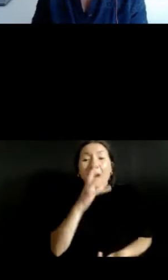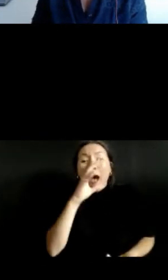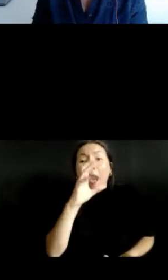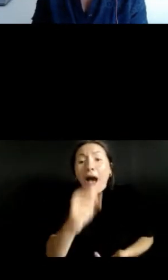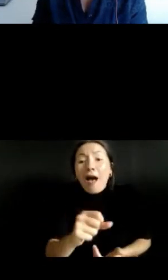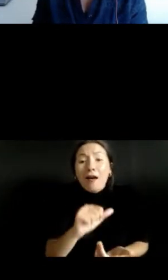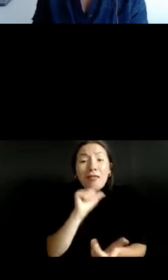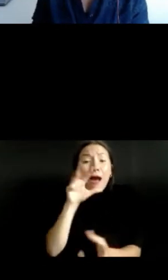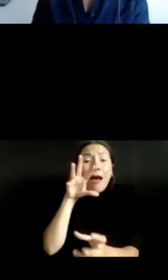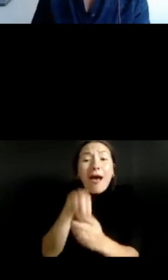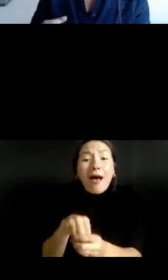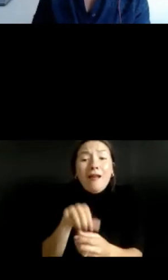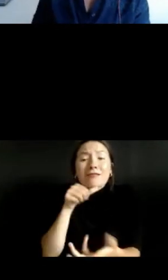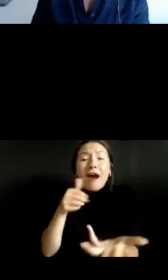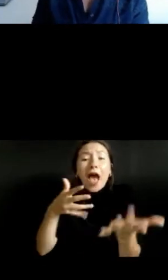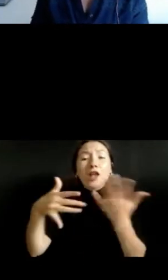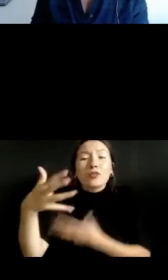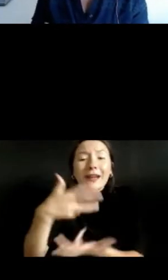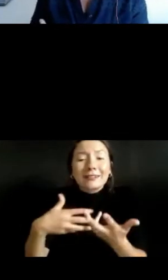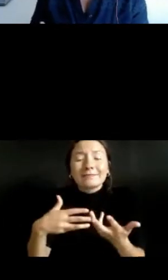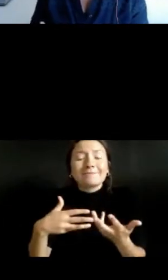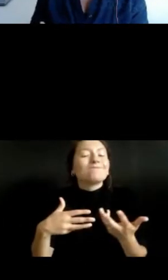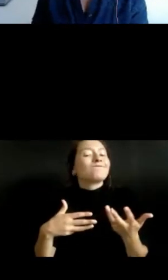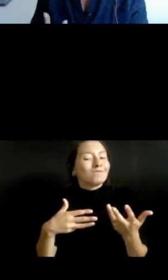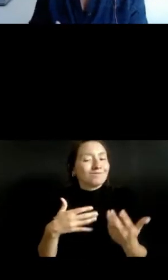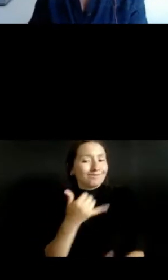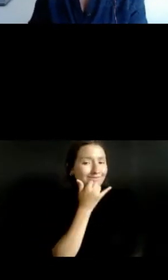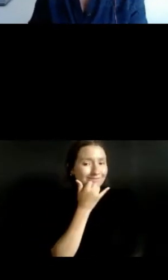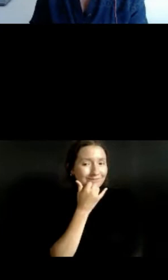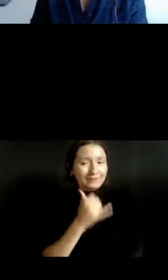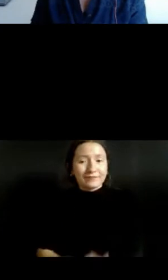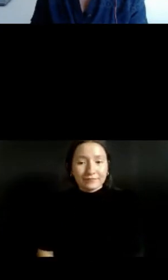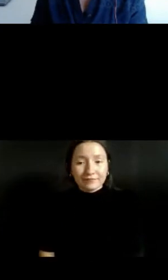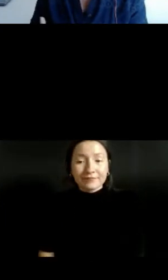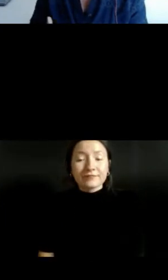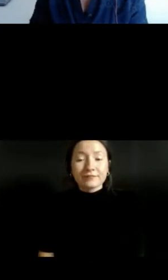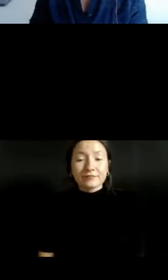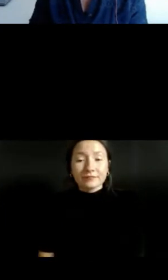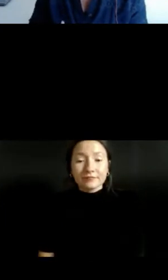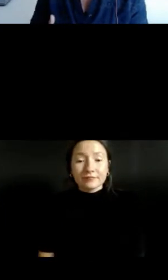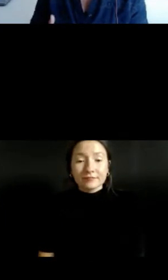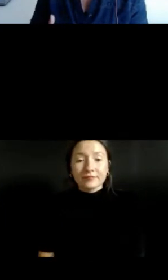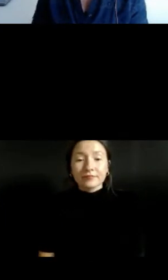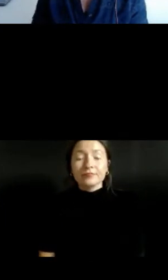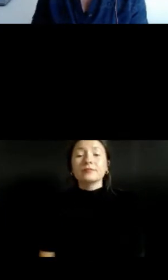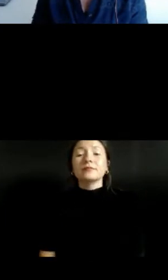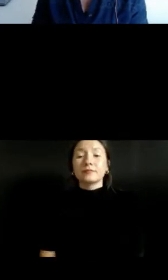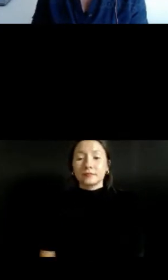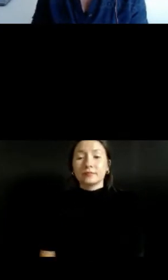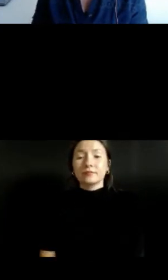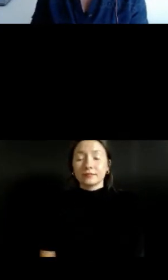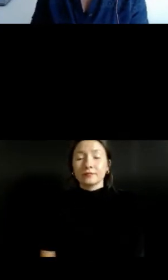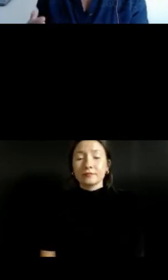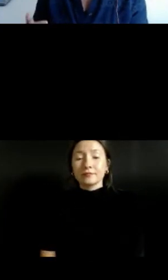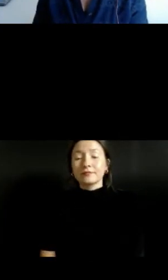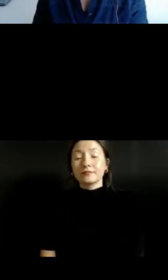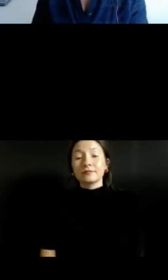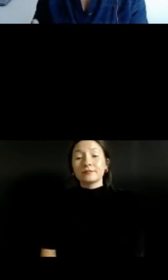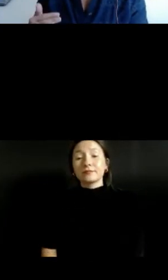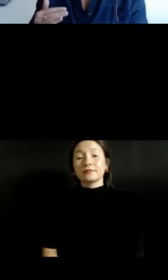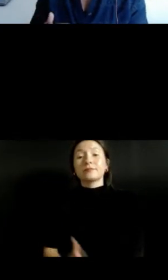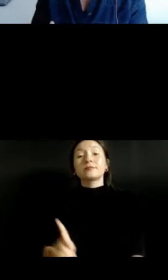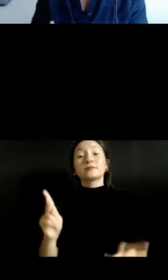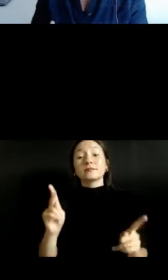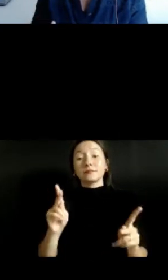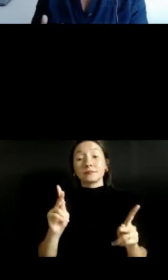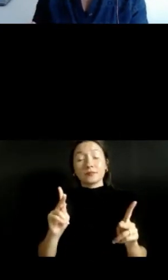I think, to our myth about accessible e-learning not being able to be visually engaging. And it falls into the category of what I call the either